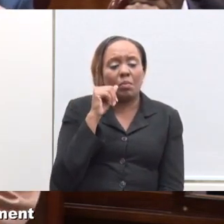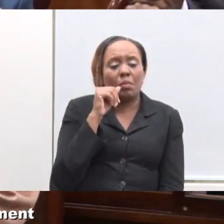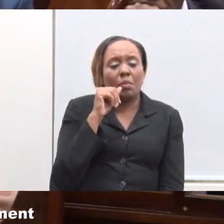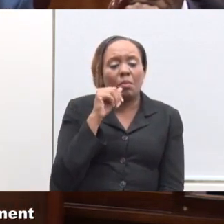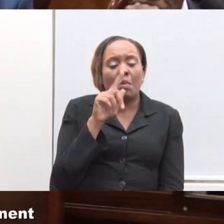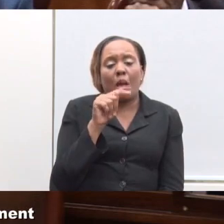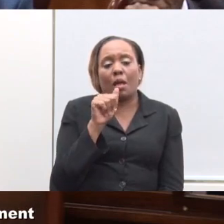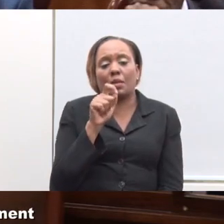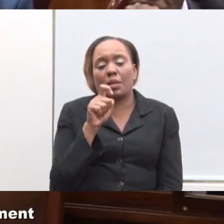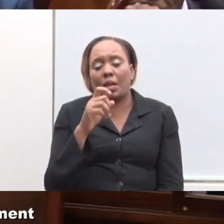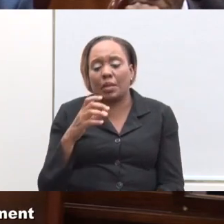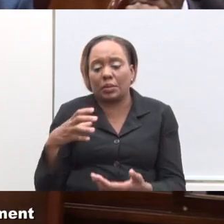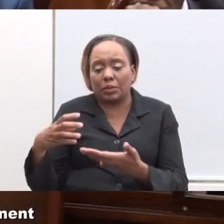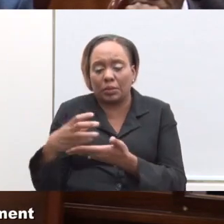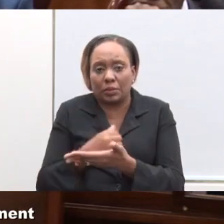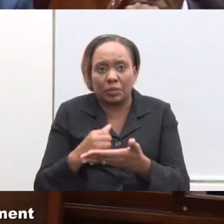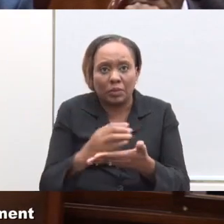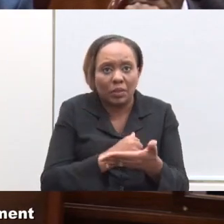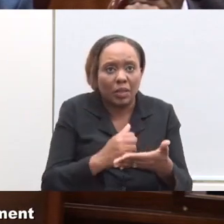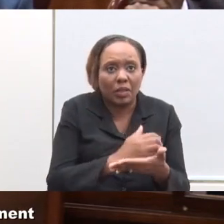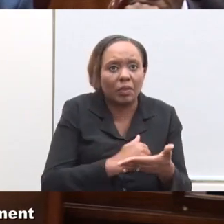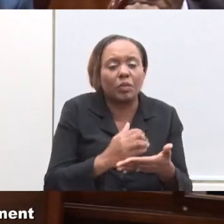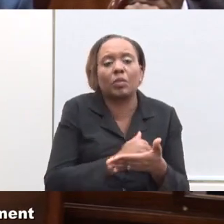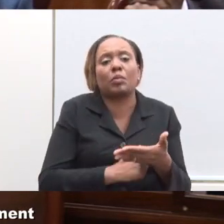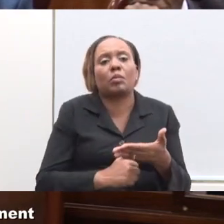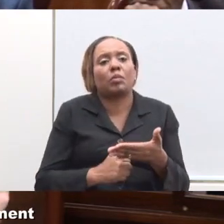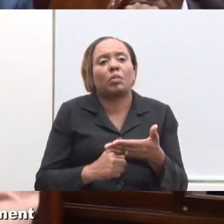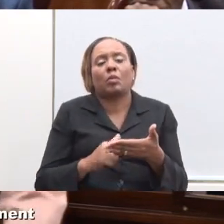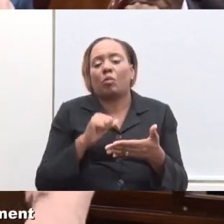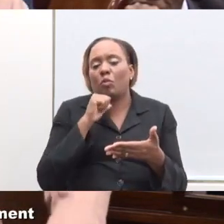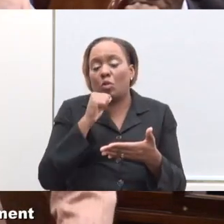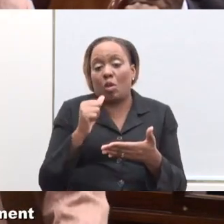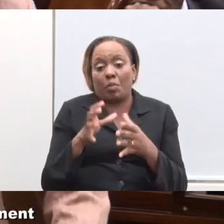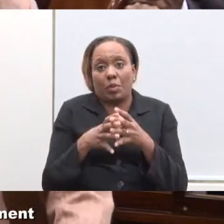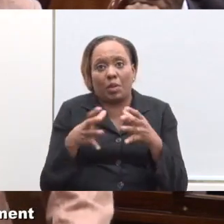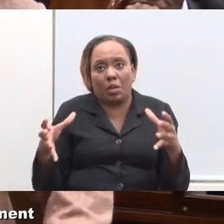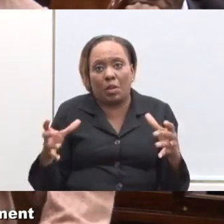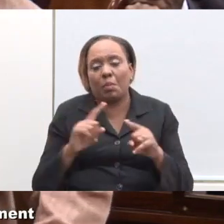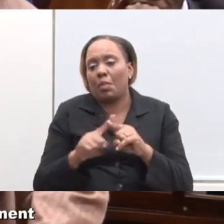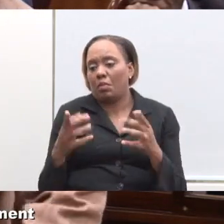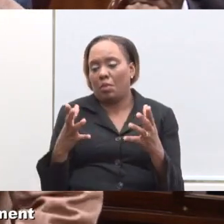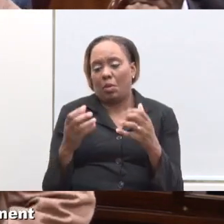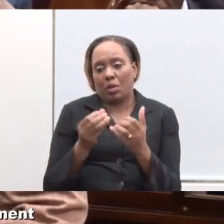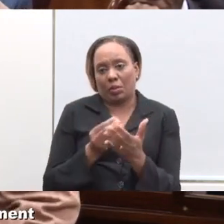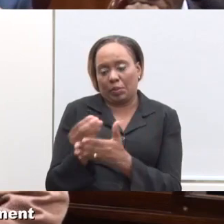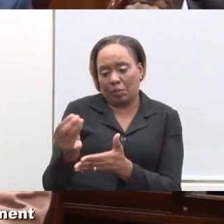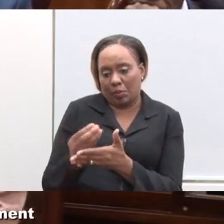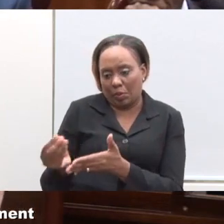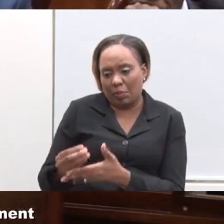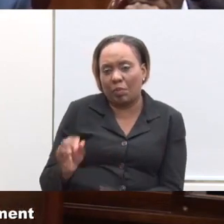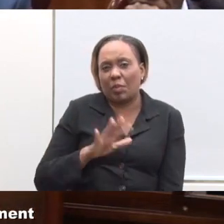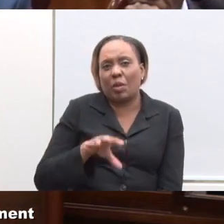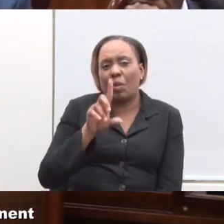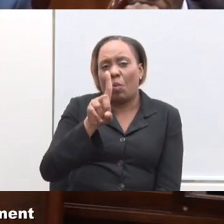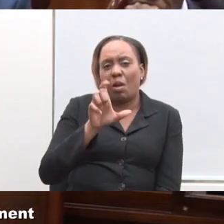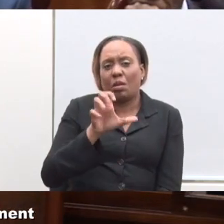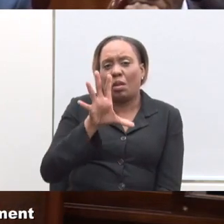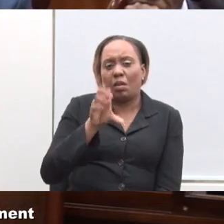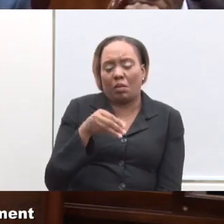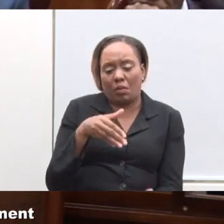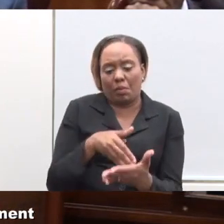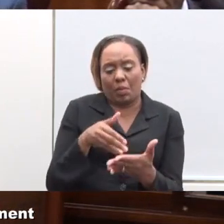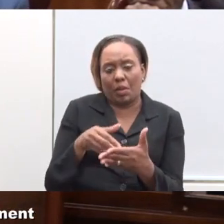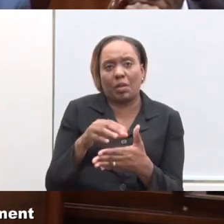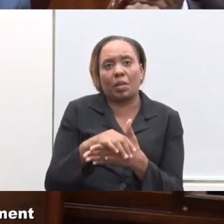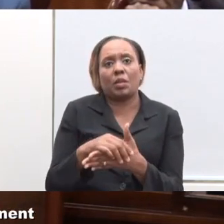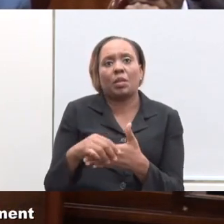to 240 million dollars in loss, but we want to be able to spend about 150 million dollars over